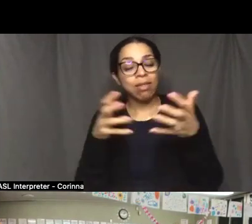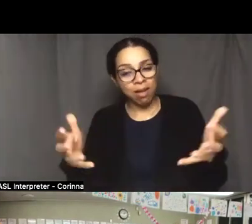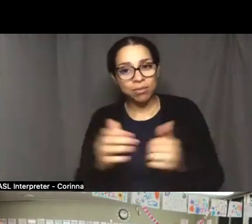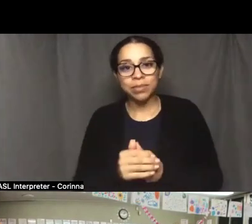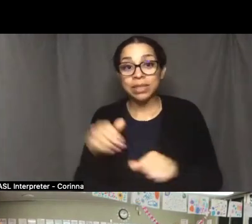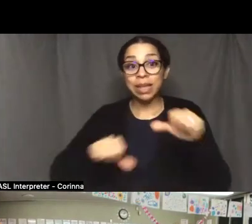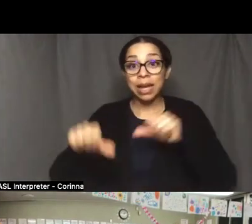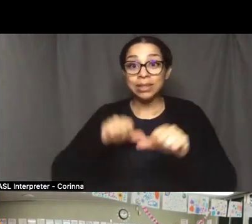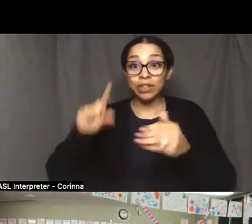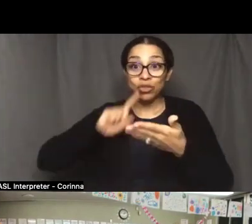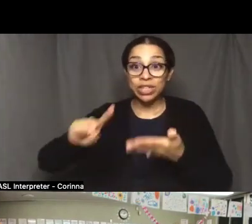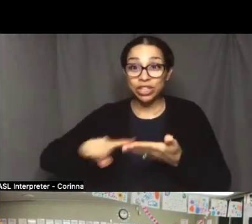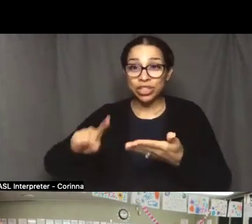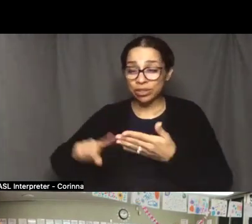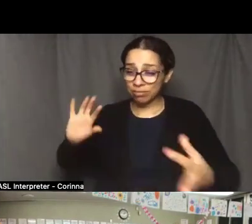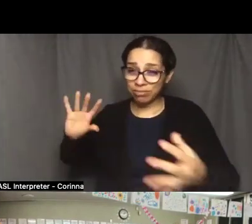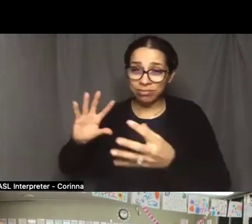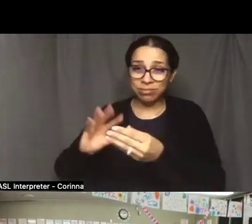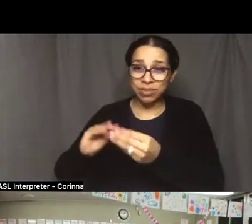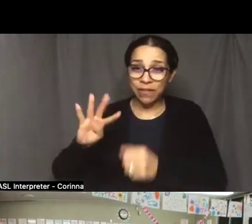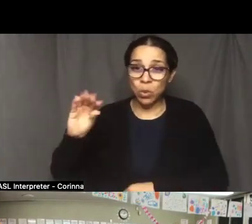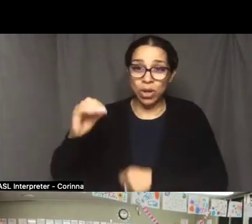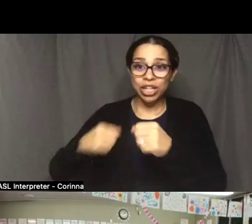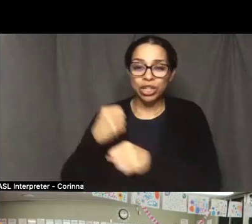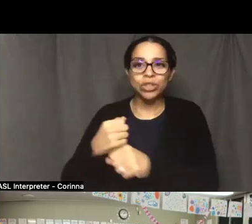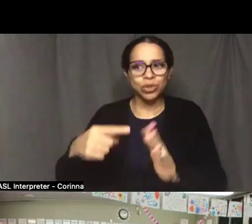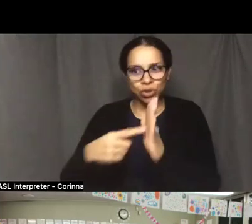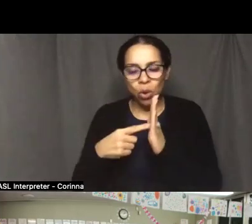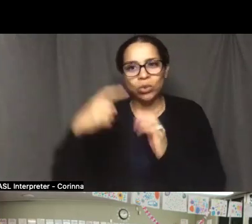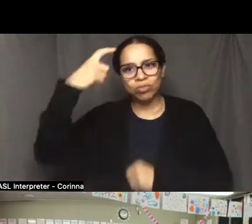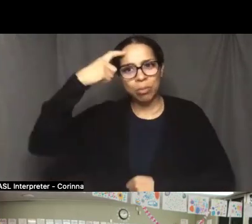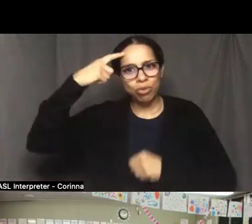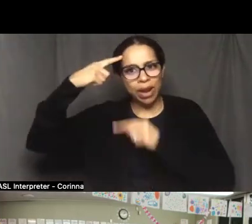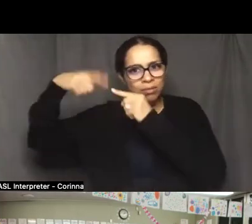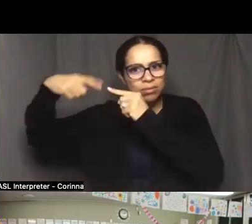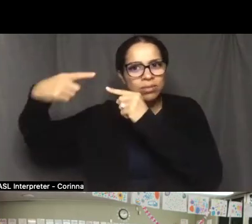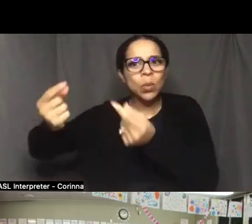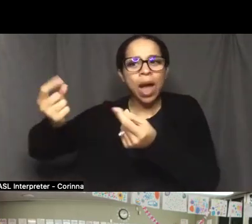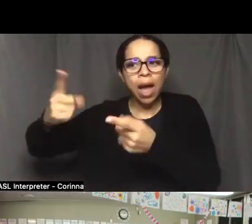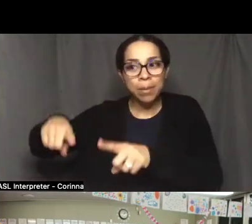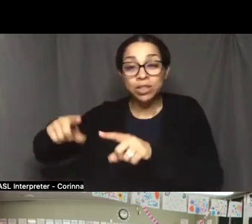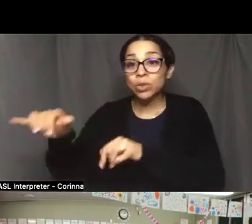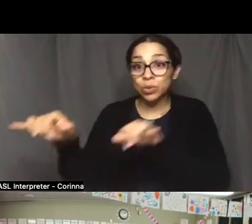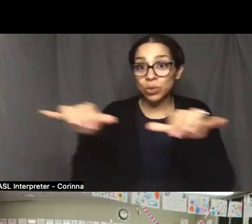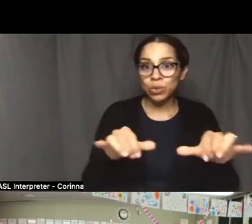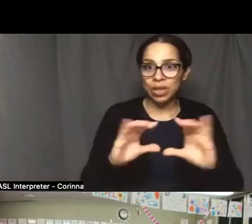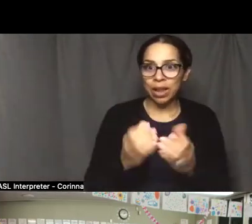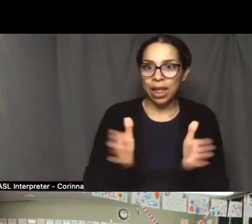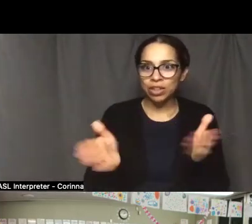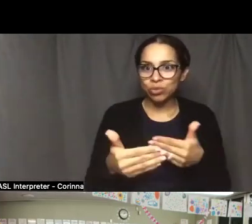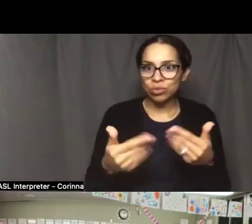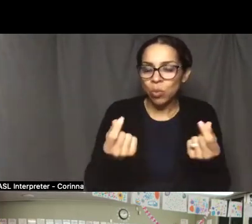collected over the past 4 decades reveals what happens in the brain and what must happen in the classroom to enable skillful